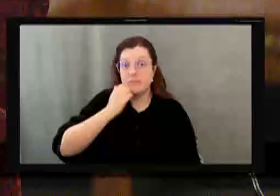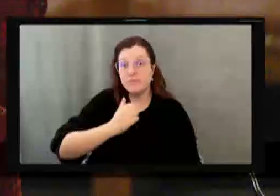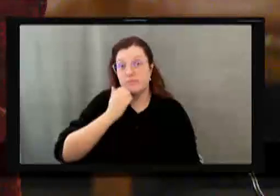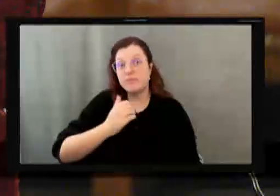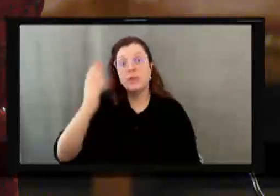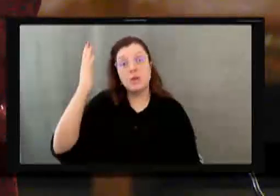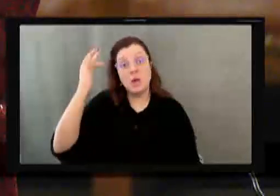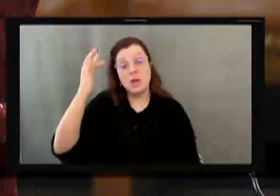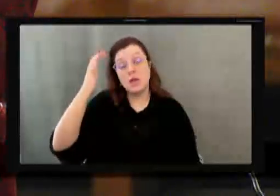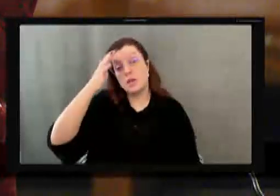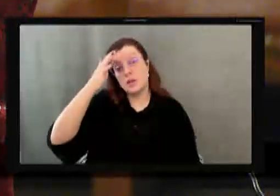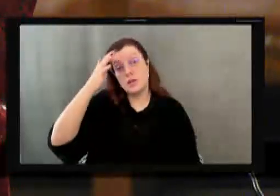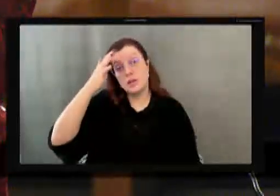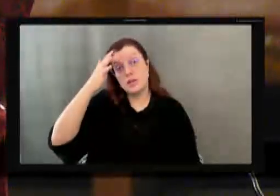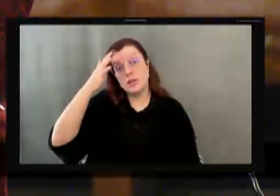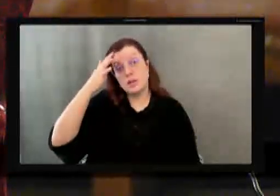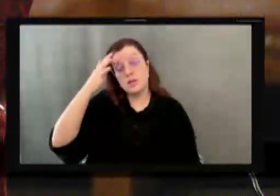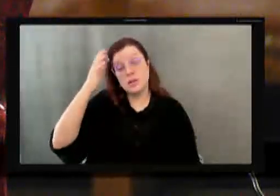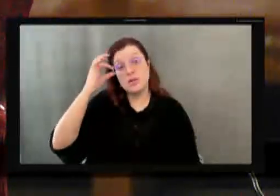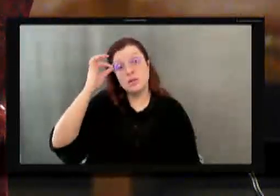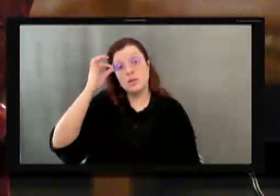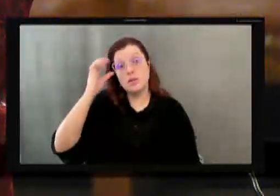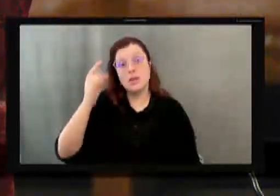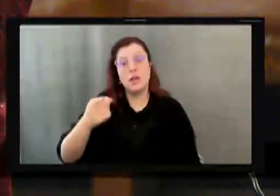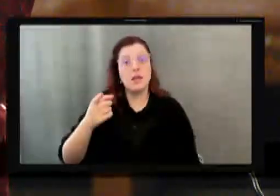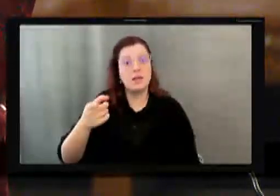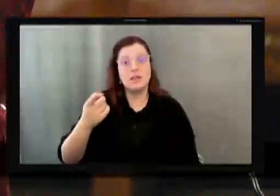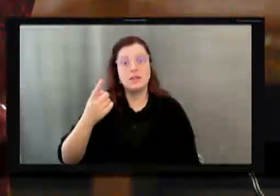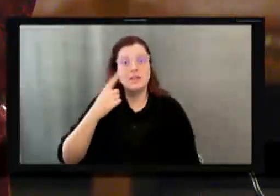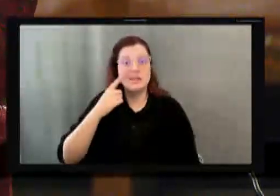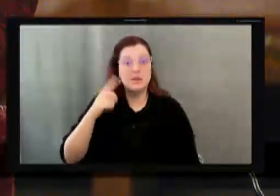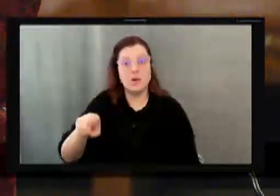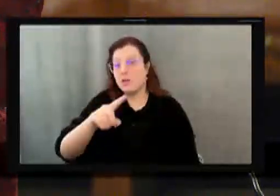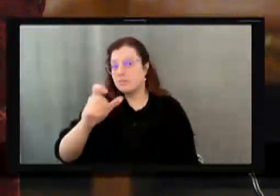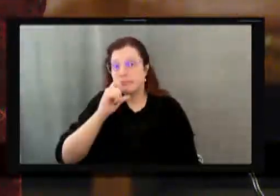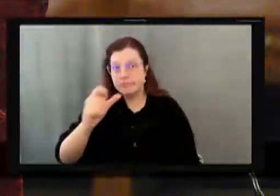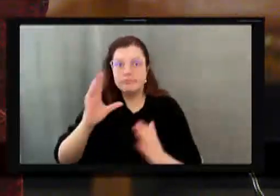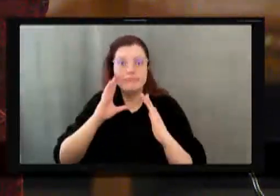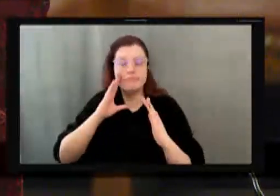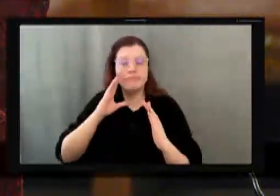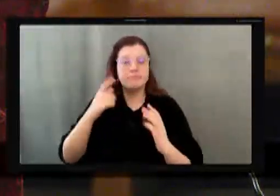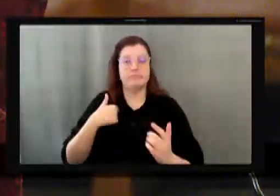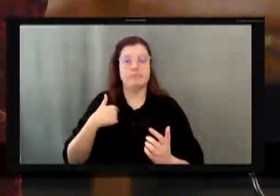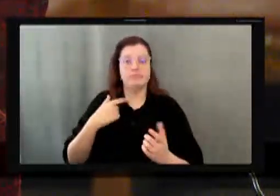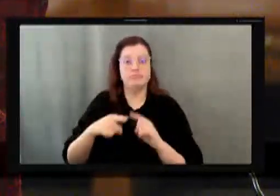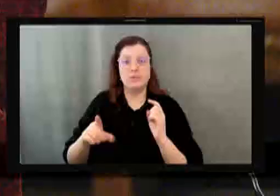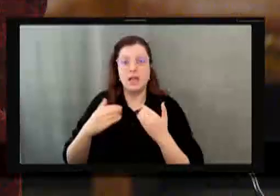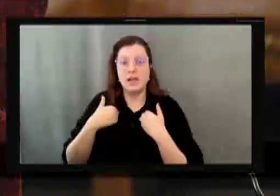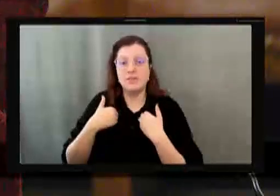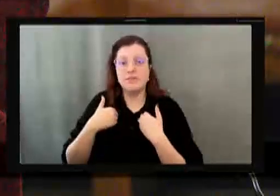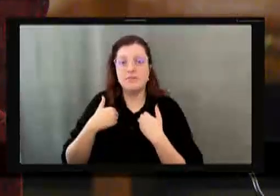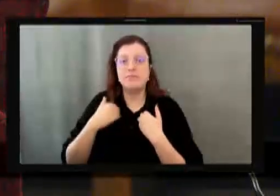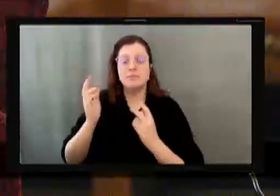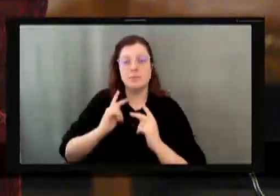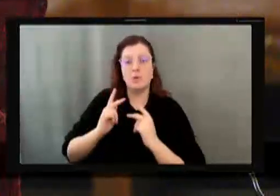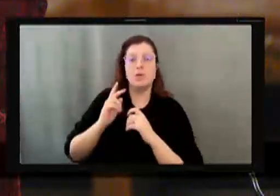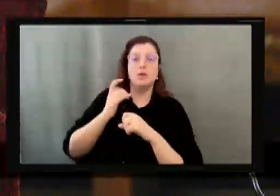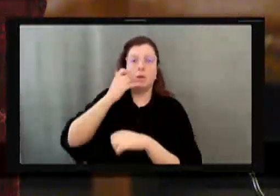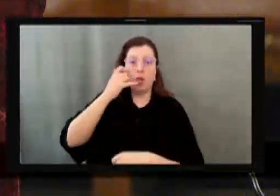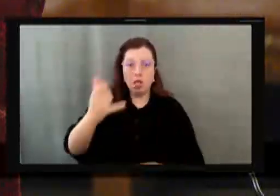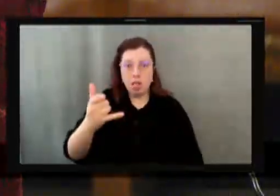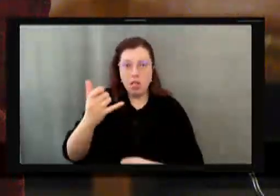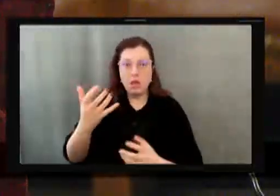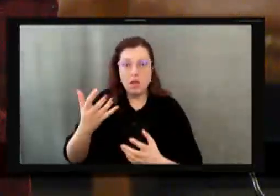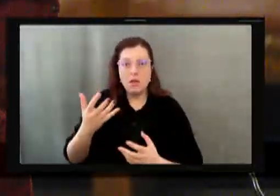feel that you don't listen to me. You don't. But you have people calling me and saying, Yvonne, keep going